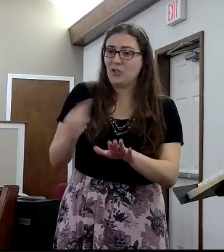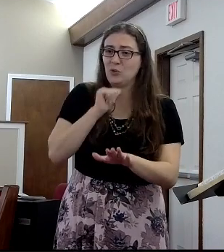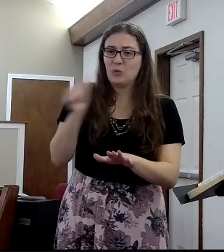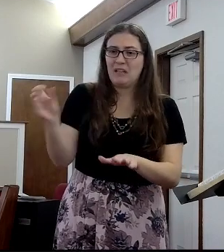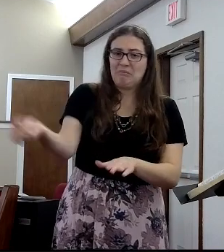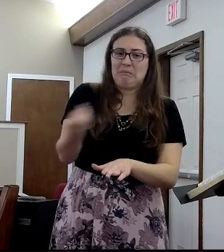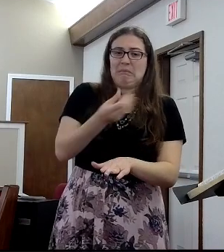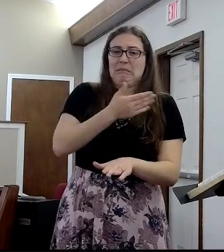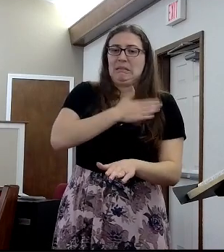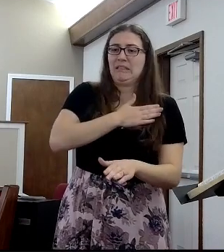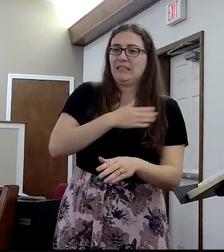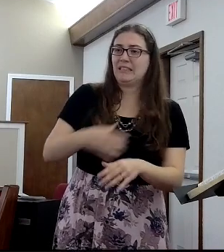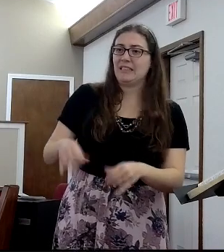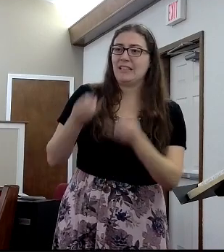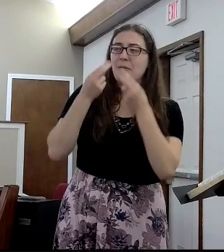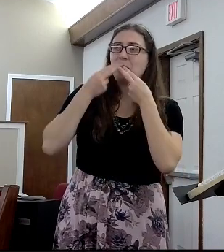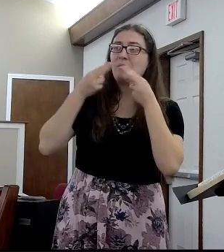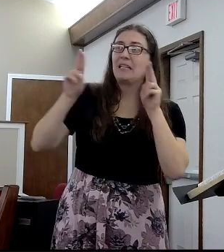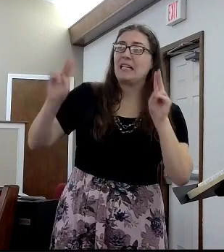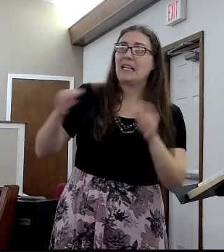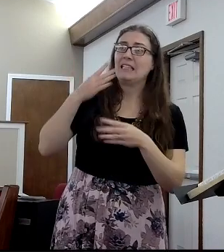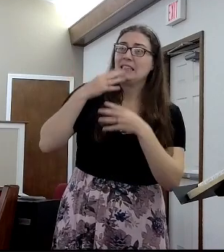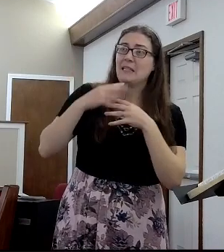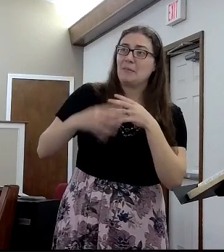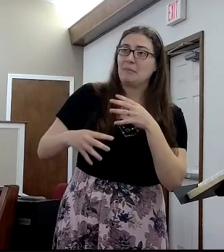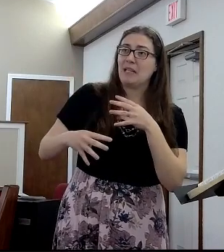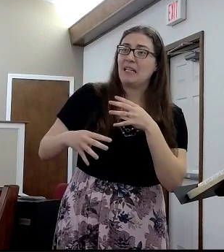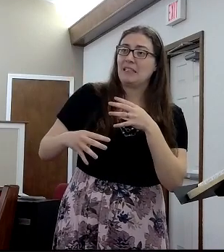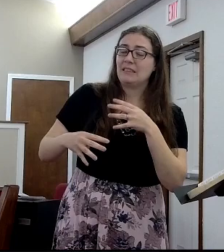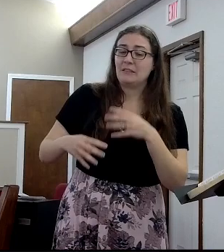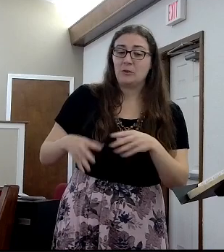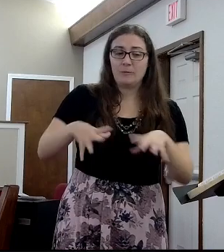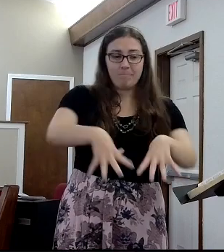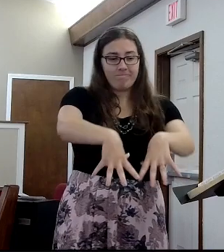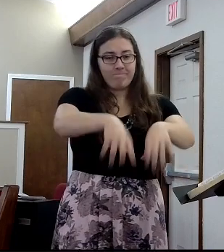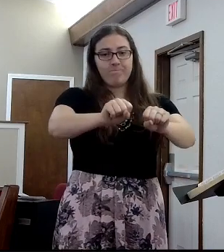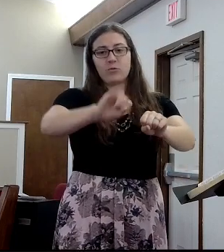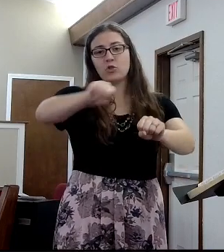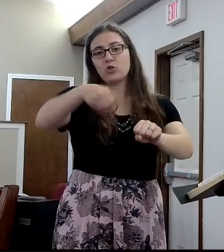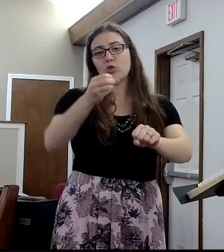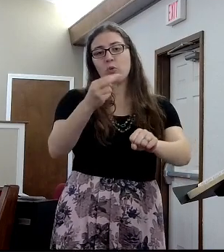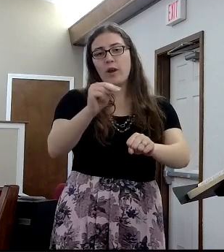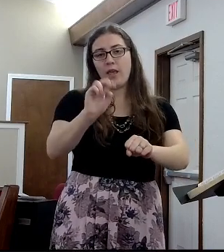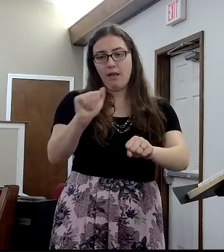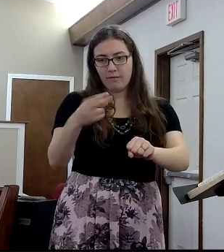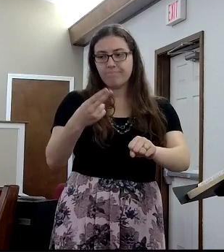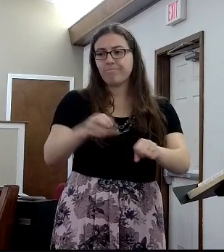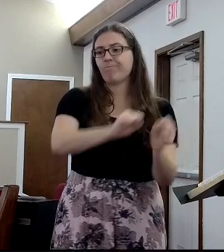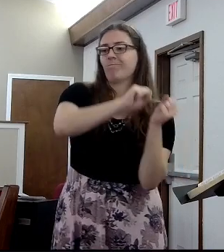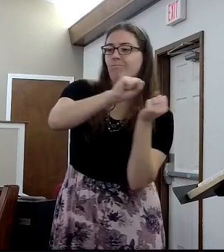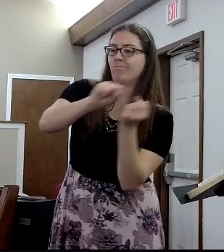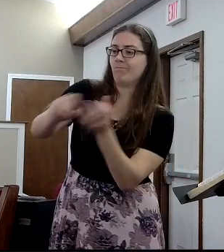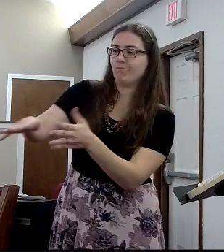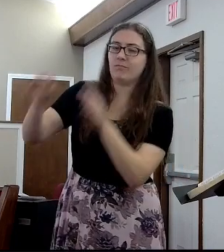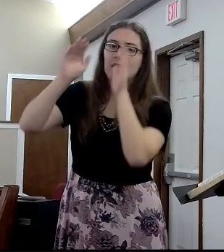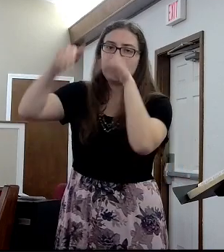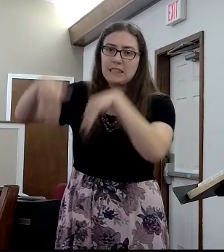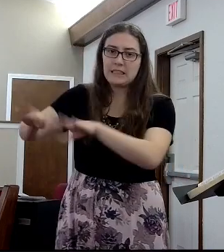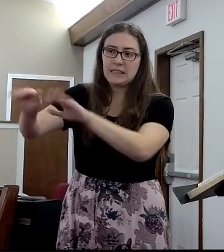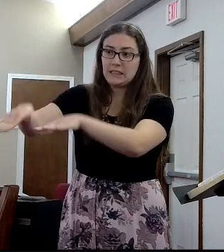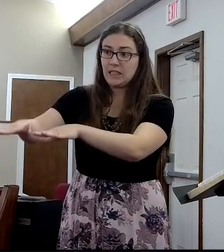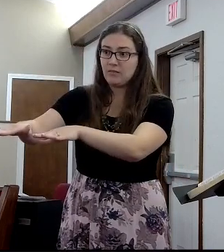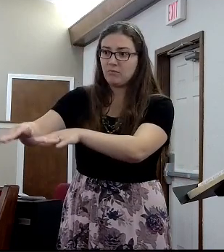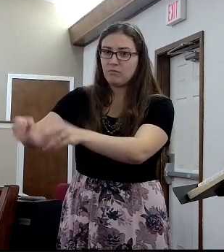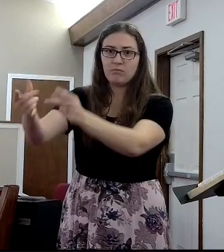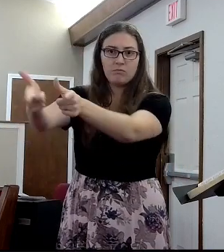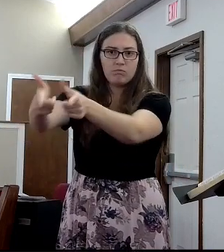lay not upon us innocent blood, for thou, O Lord, hast done as it pleased thee. So they took up Jonah and cast him